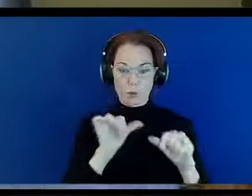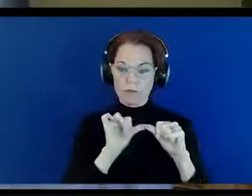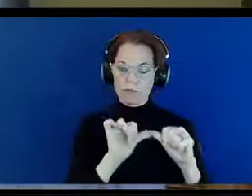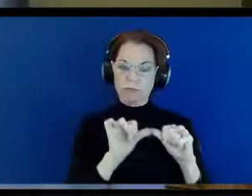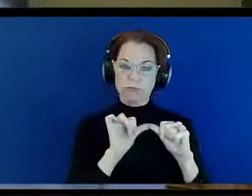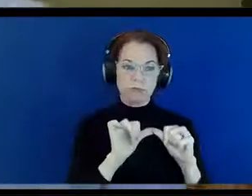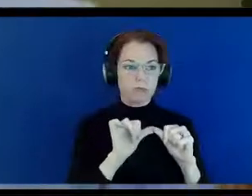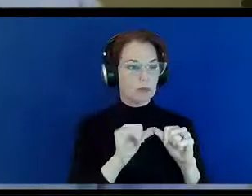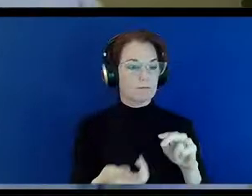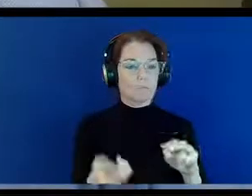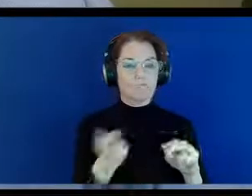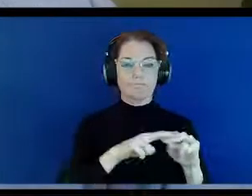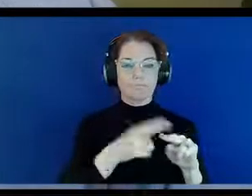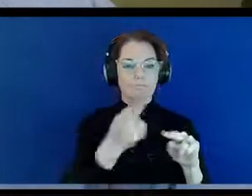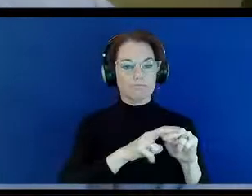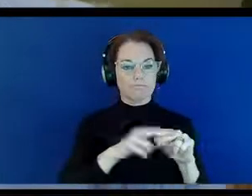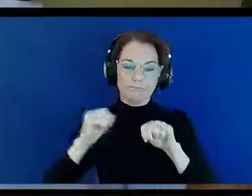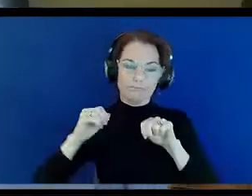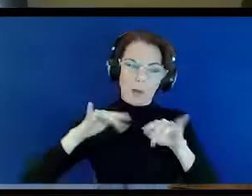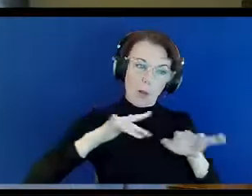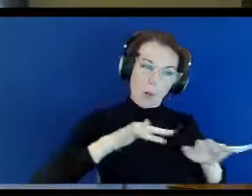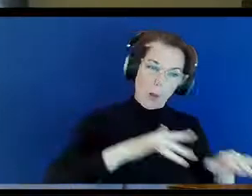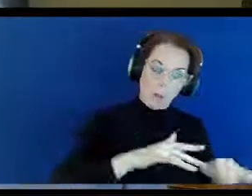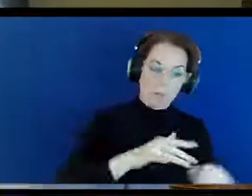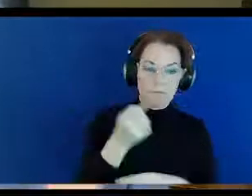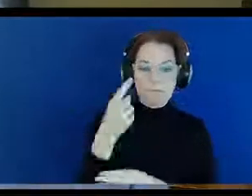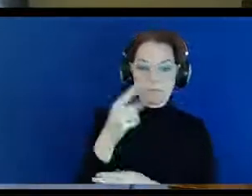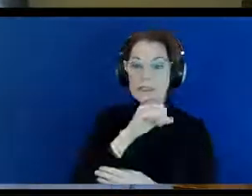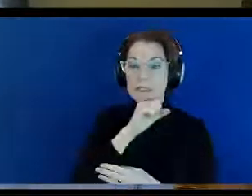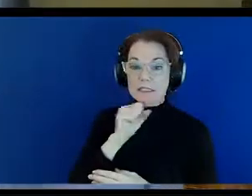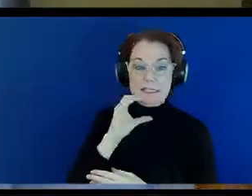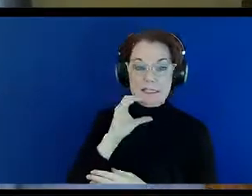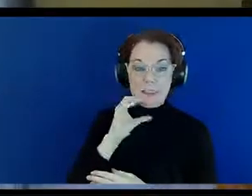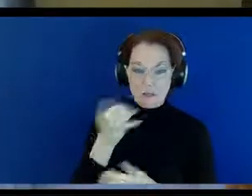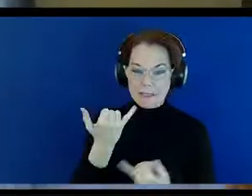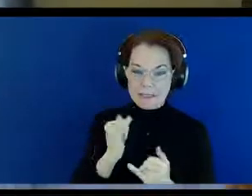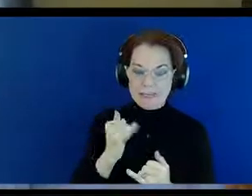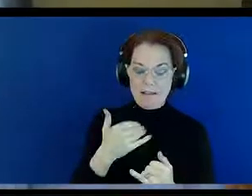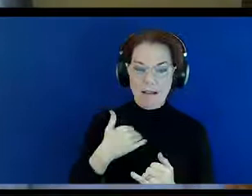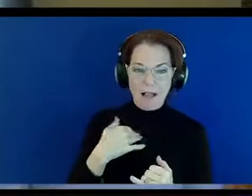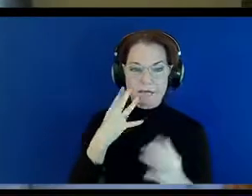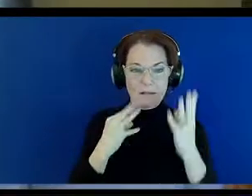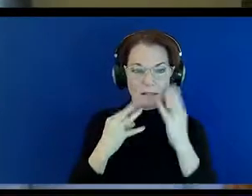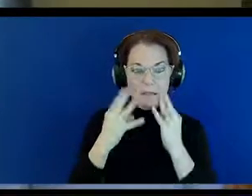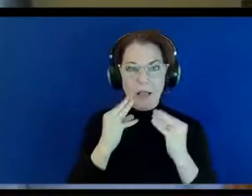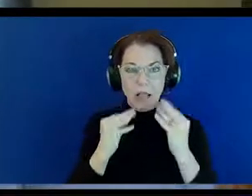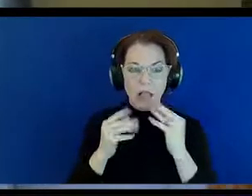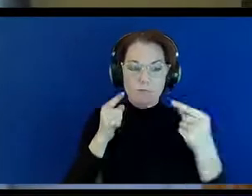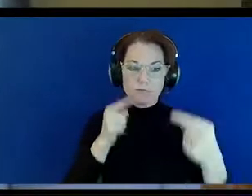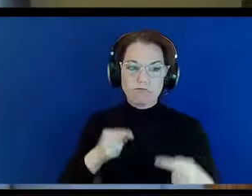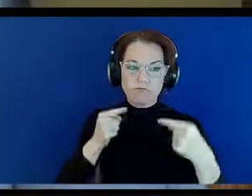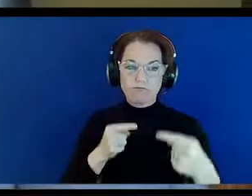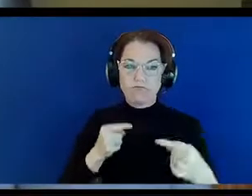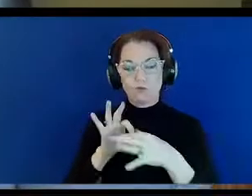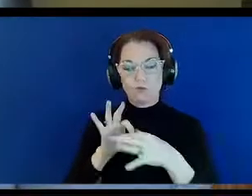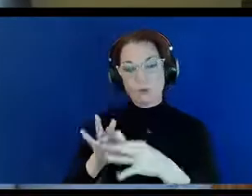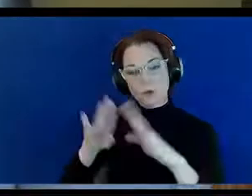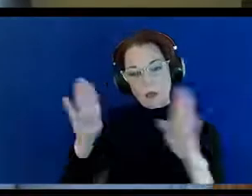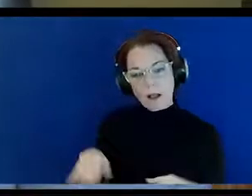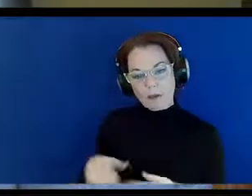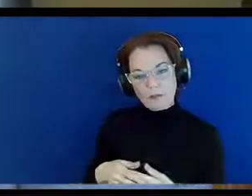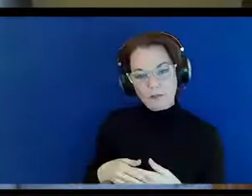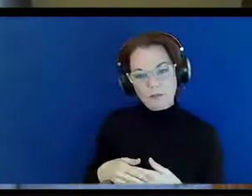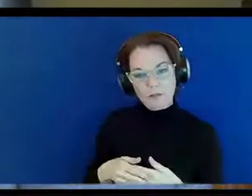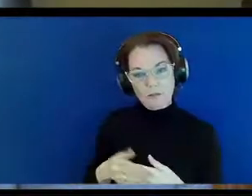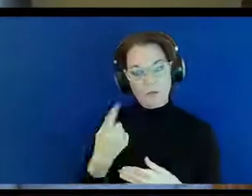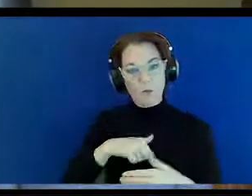popularity. But seniors in our state still face an uphill climb in so many ways as it relates to housing. We want to find ways